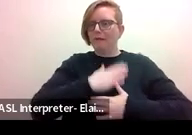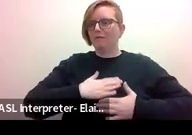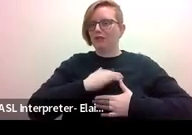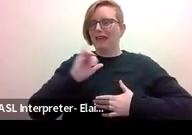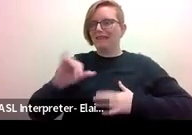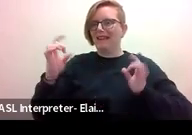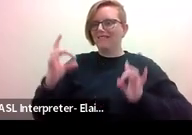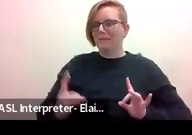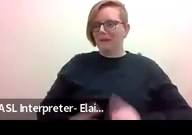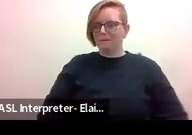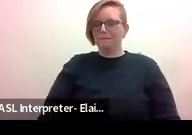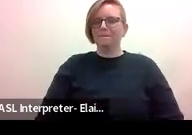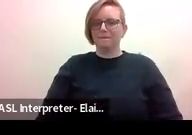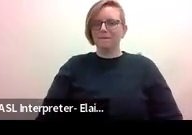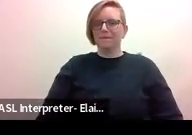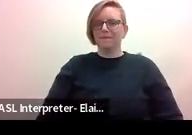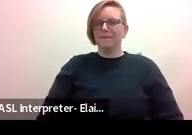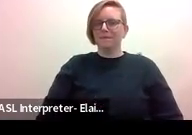that.